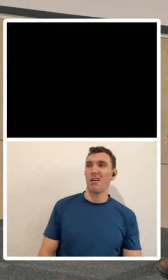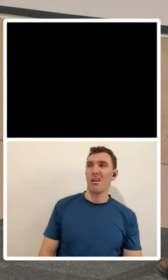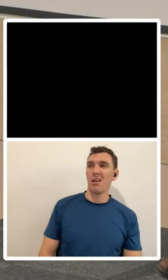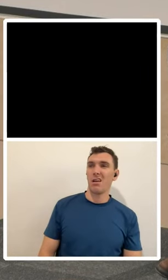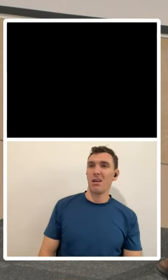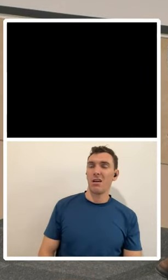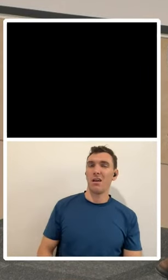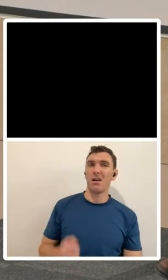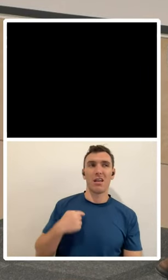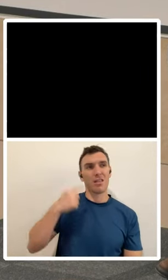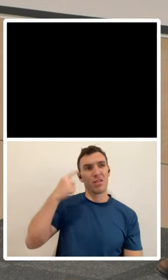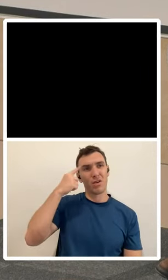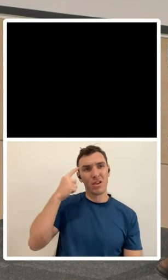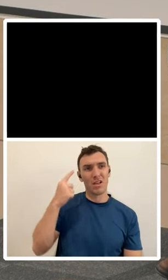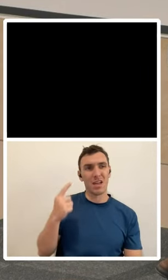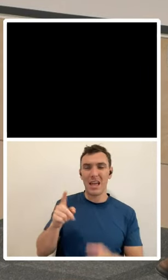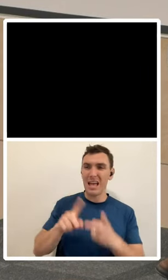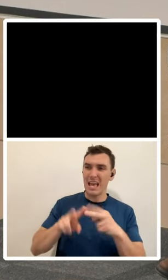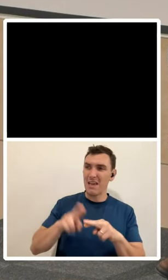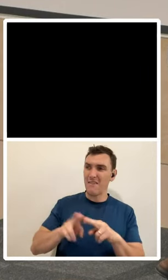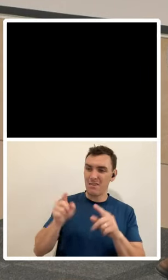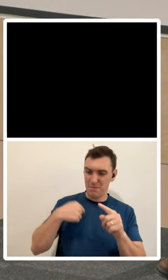you are what you are, you know what I mean? But